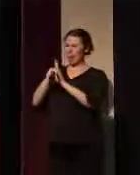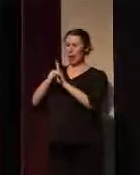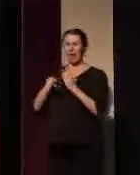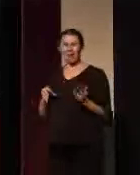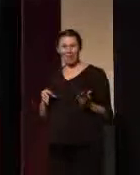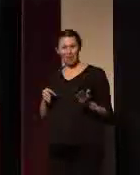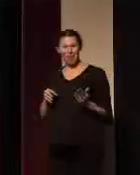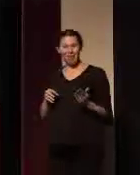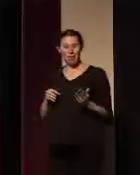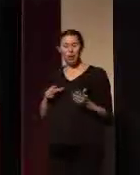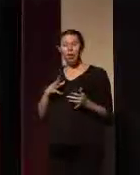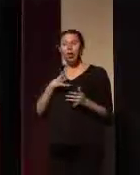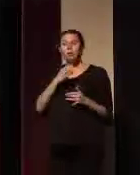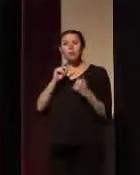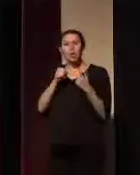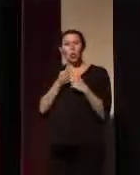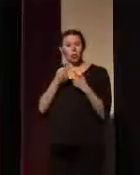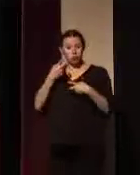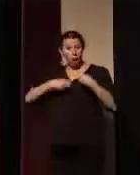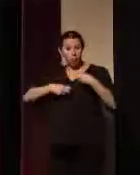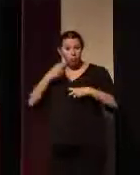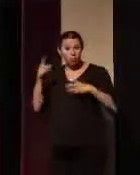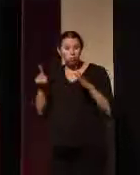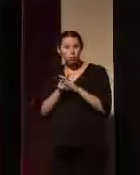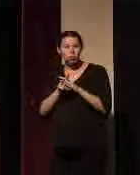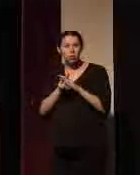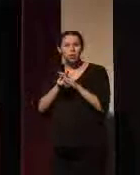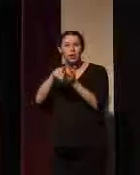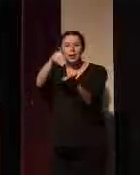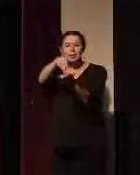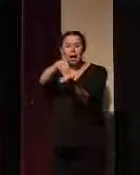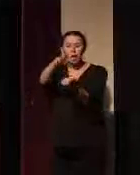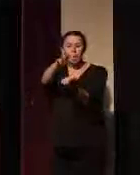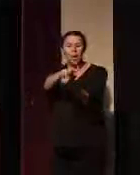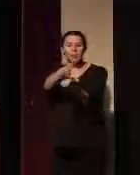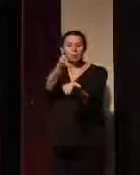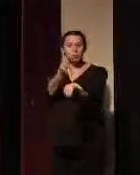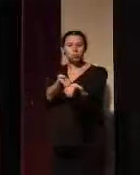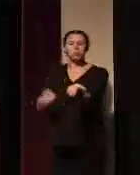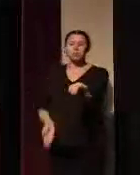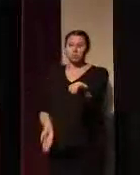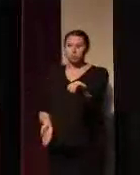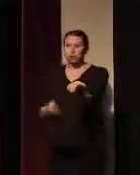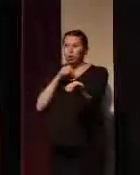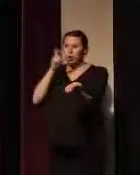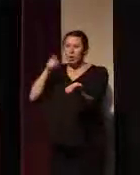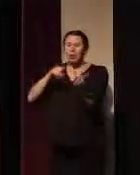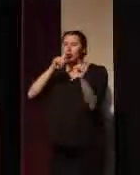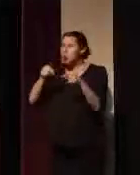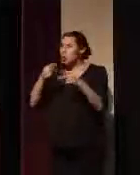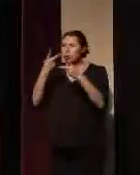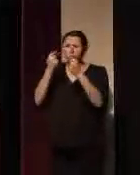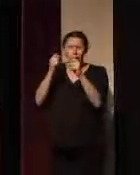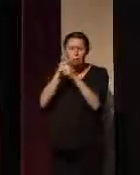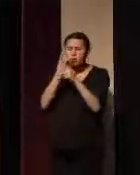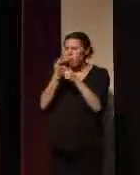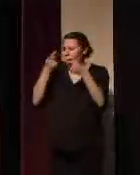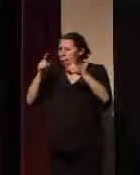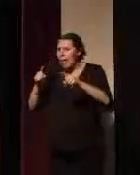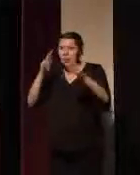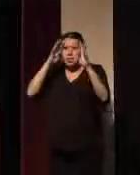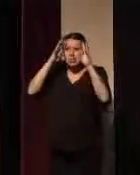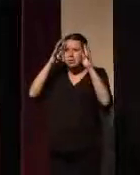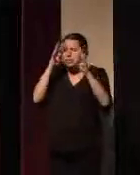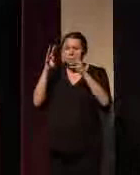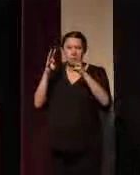better. And when there is a problem, it's documented. We don't have to go around and try to reconstruct it and try to figure out what happened and try to match